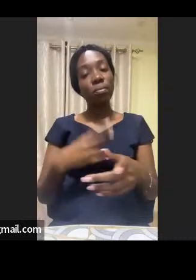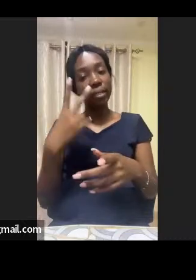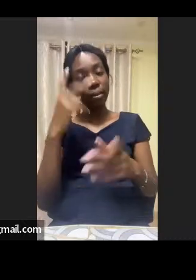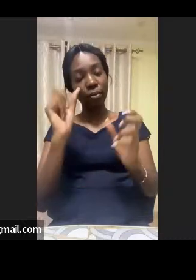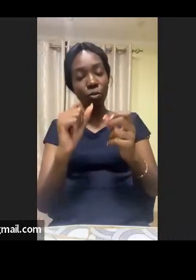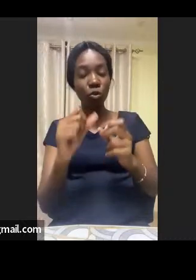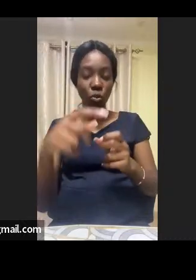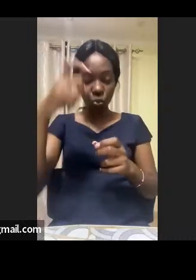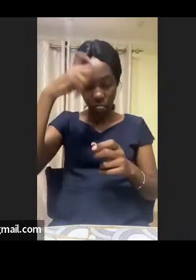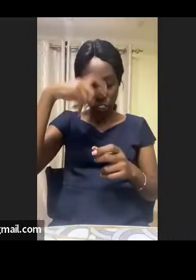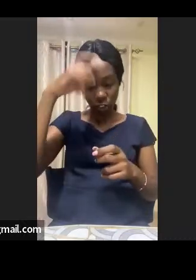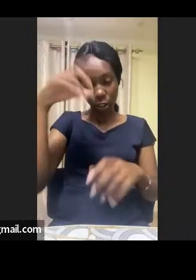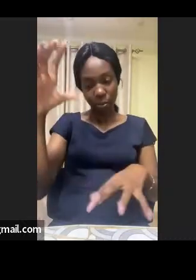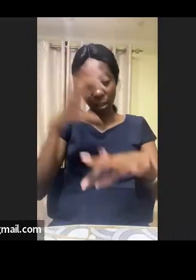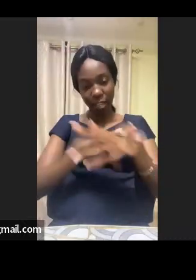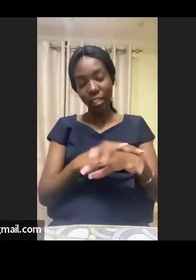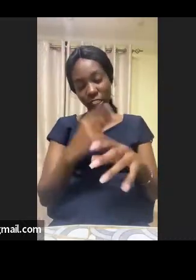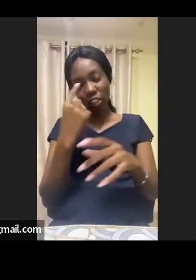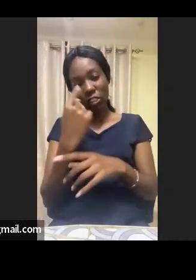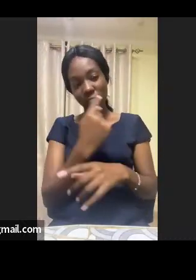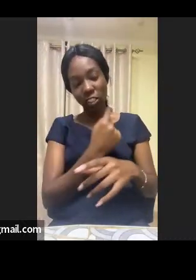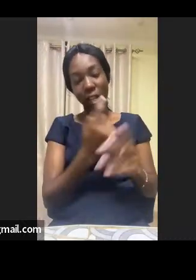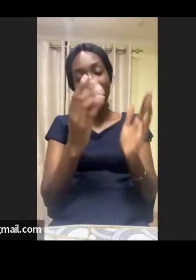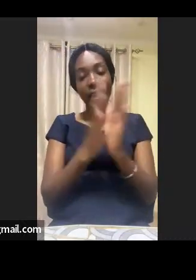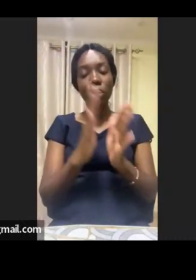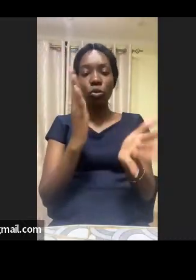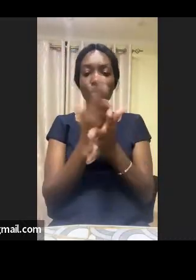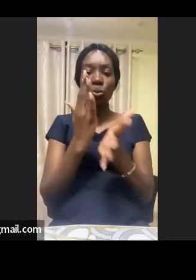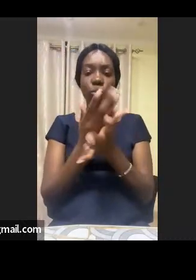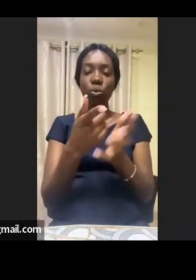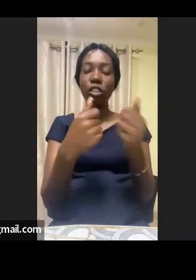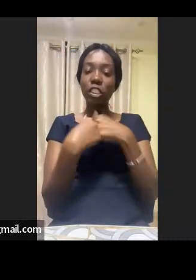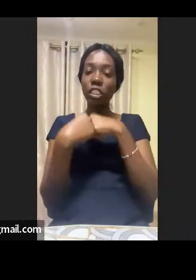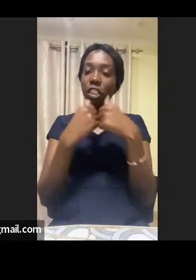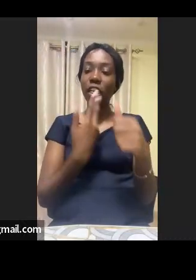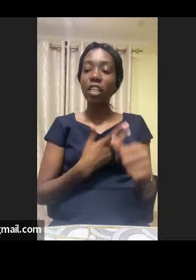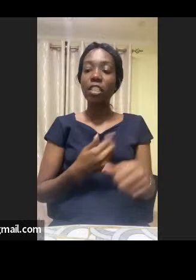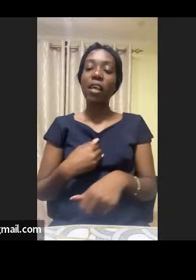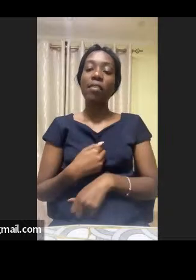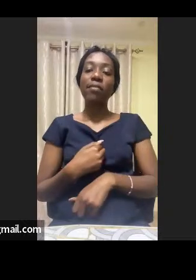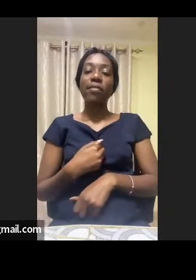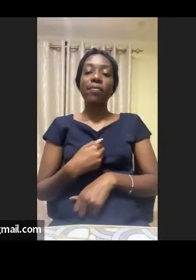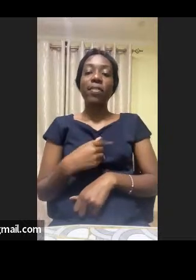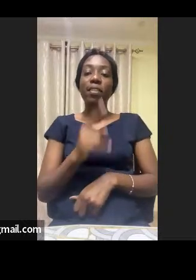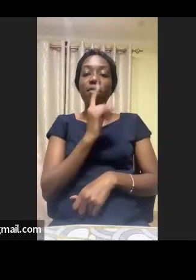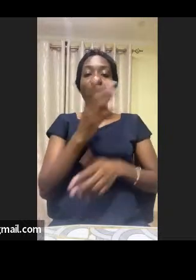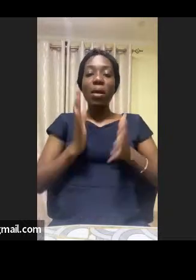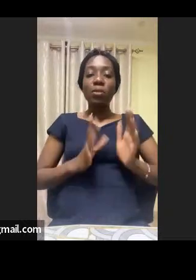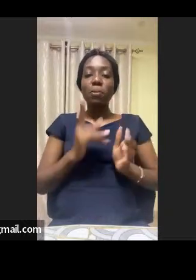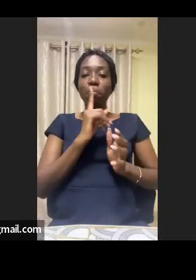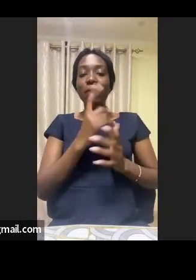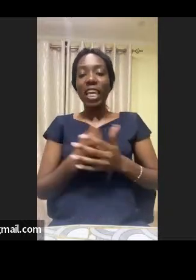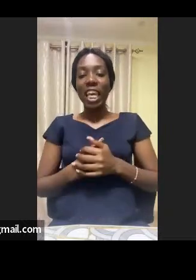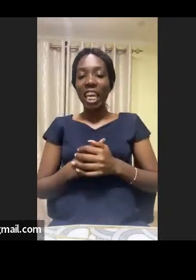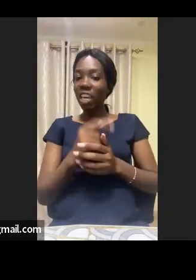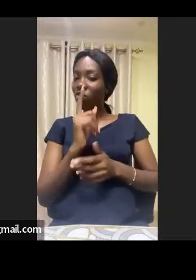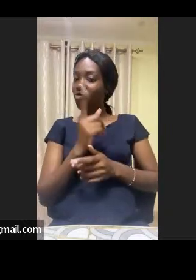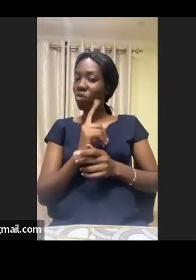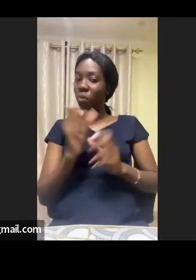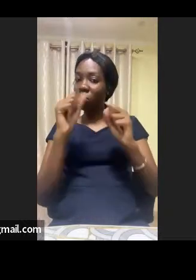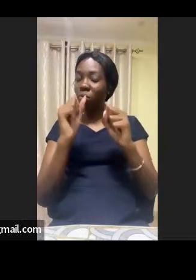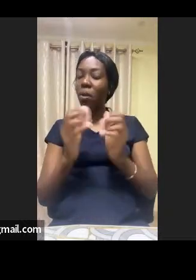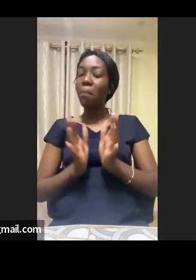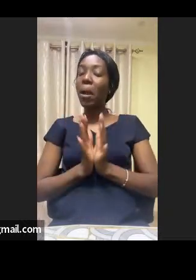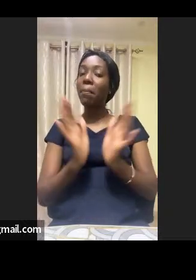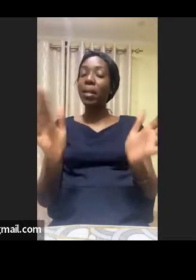wisdom. You have really challenged us. Somebody says, ukombozi itafikia public sector one